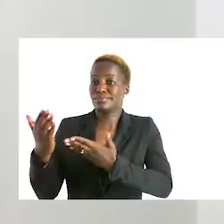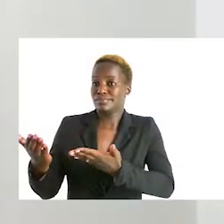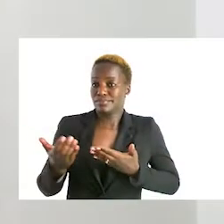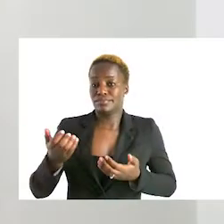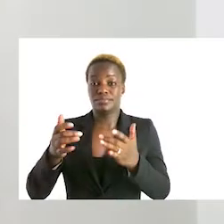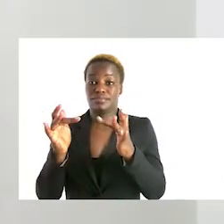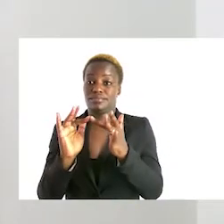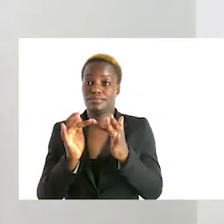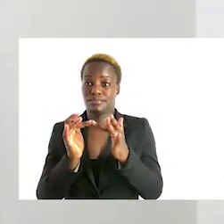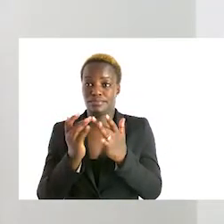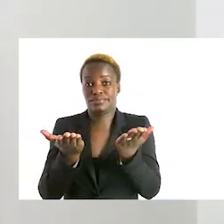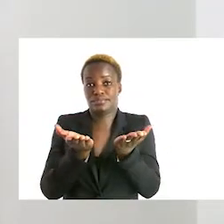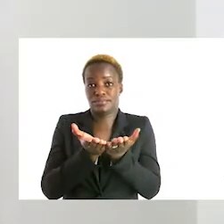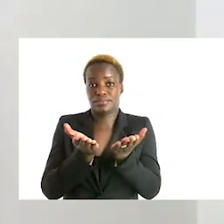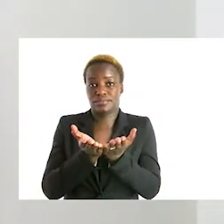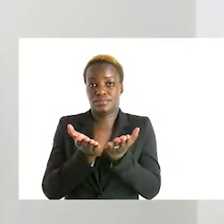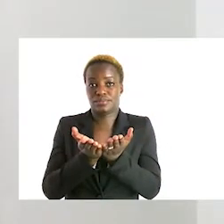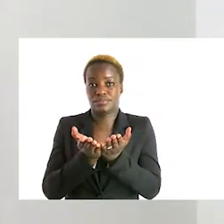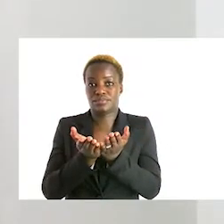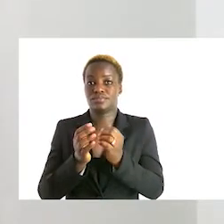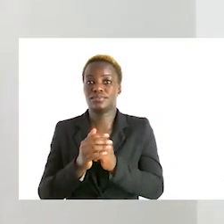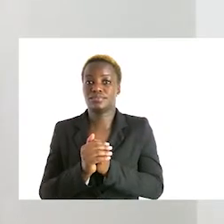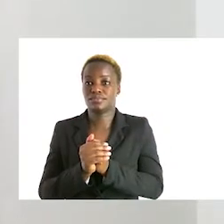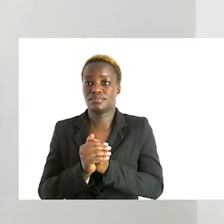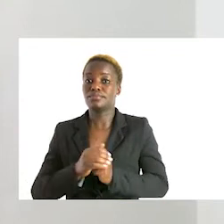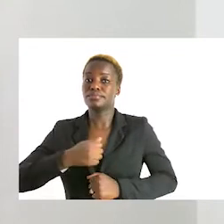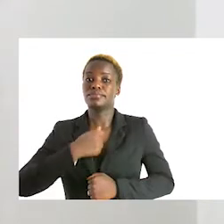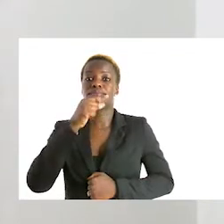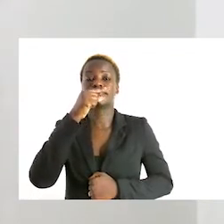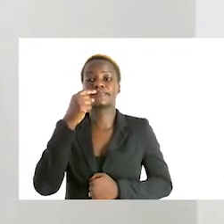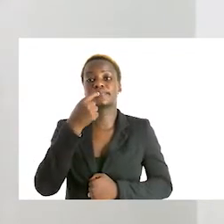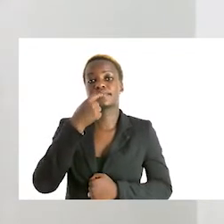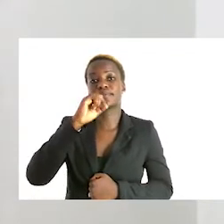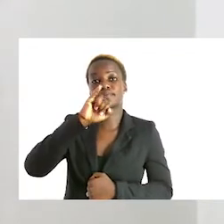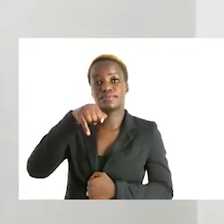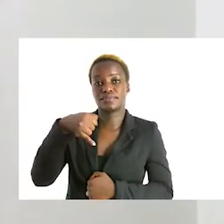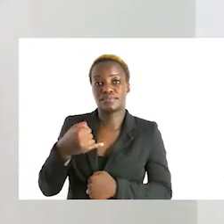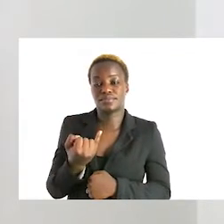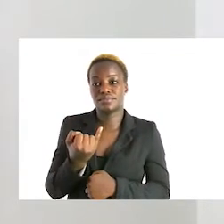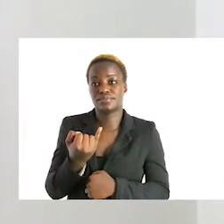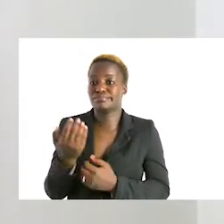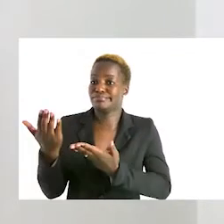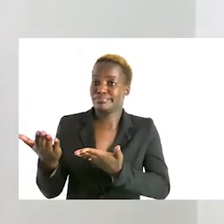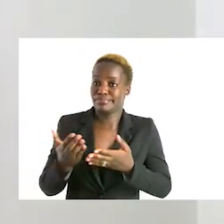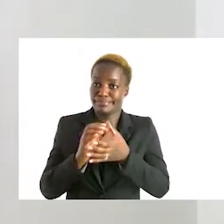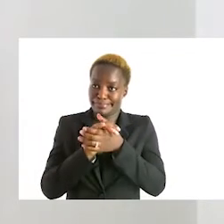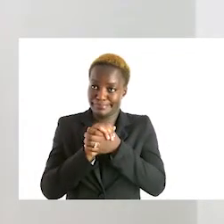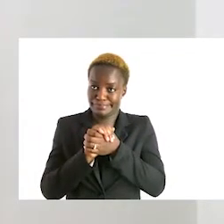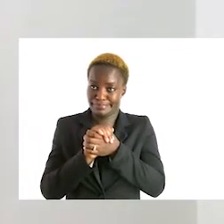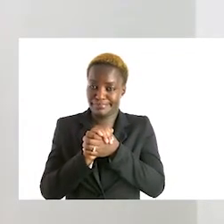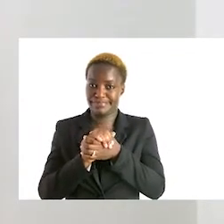Welcome to my Stone Online School. My name is Ms. Guriras and welcome my friend